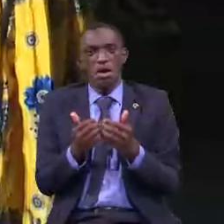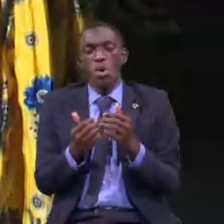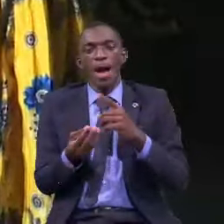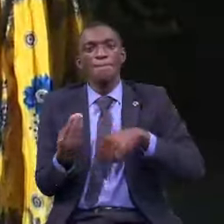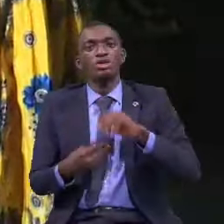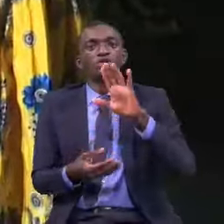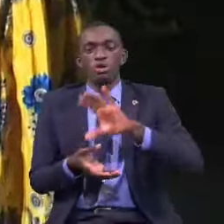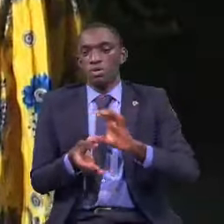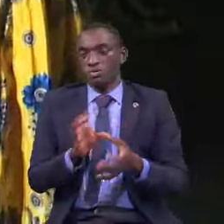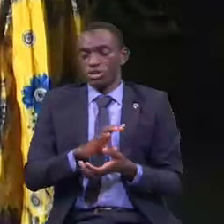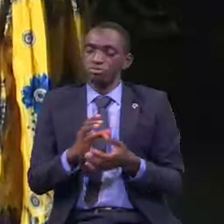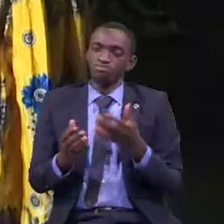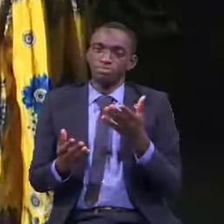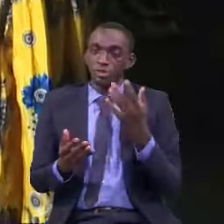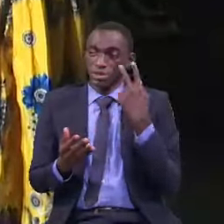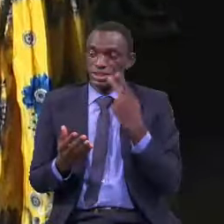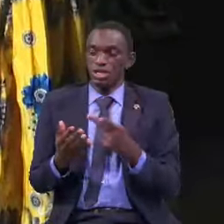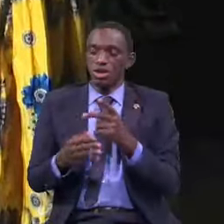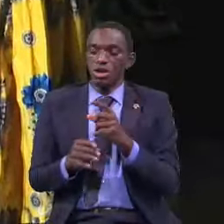WhatsApp.